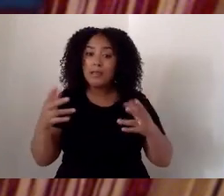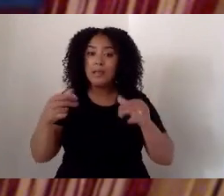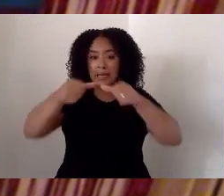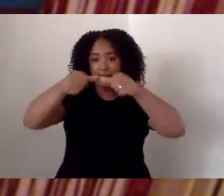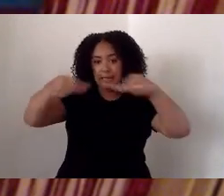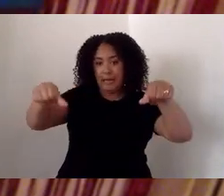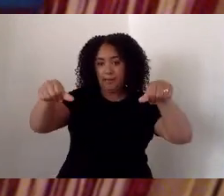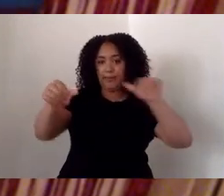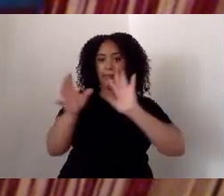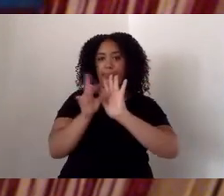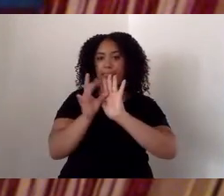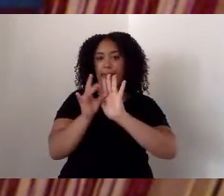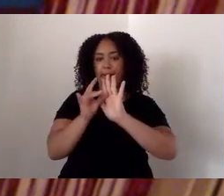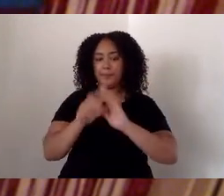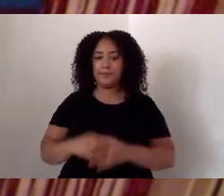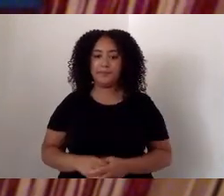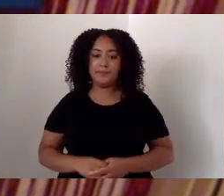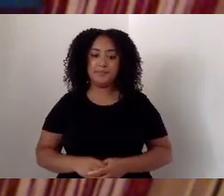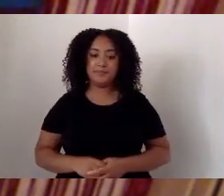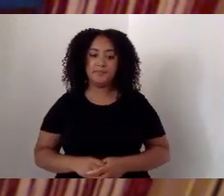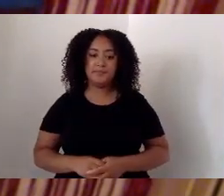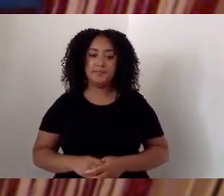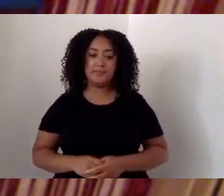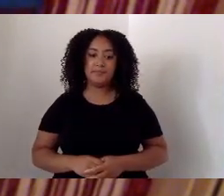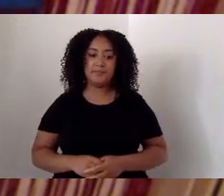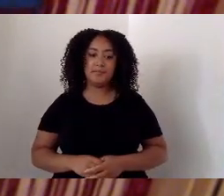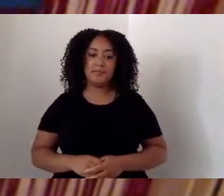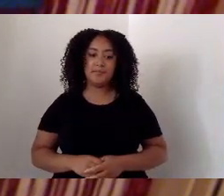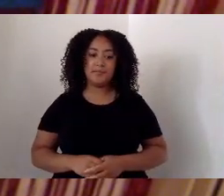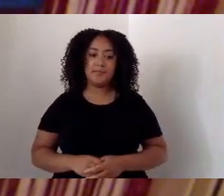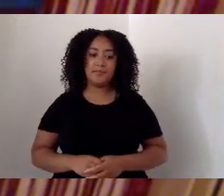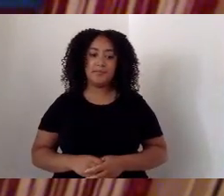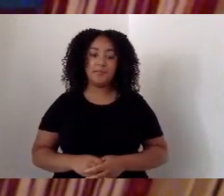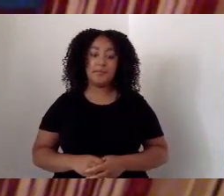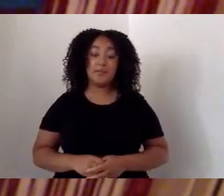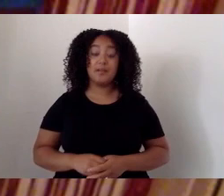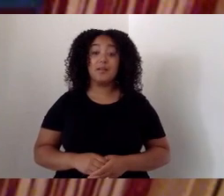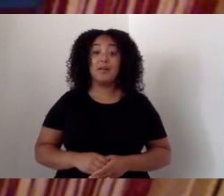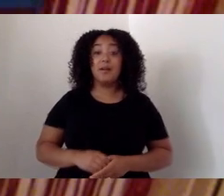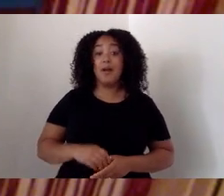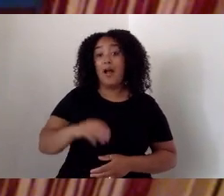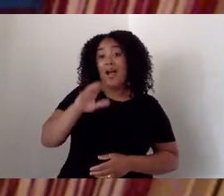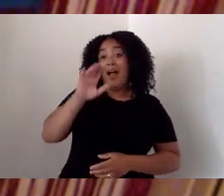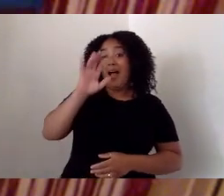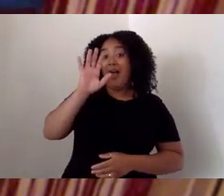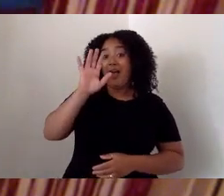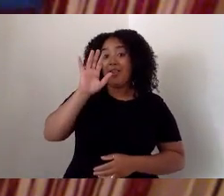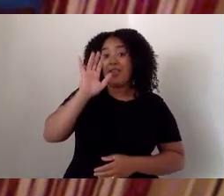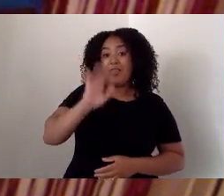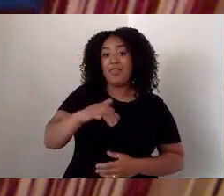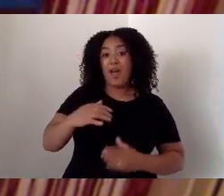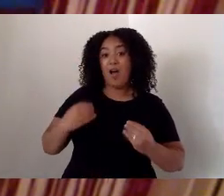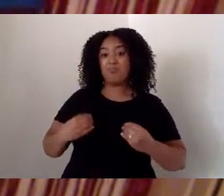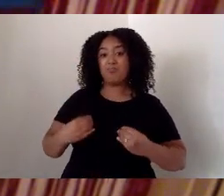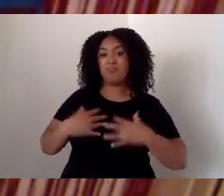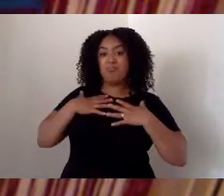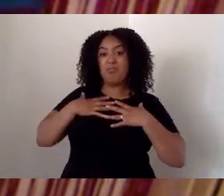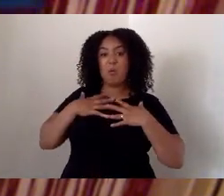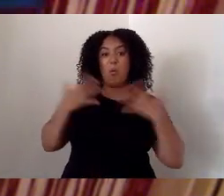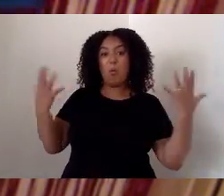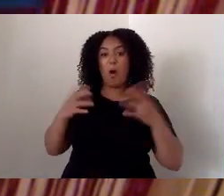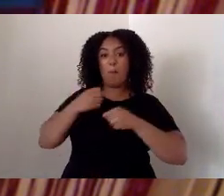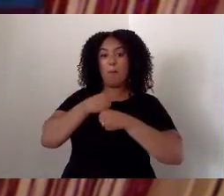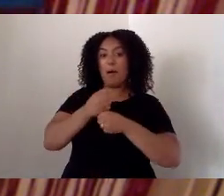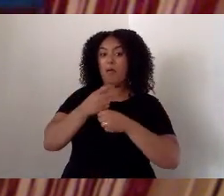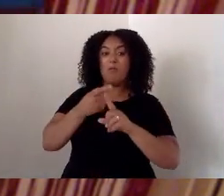For the inspiration from my shadow puppets, I'm actually taking inspiration from our Pride flag. In a moment, I'll be showing you all